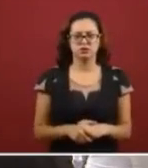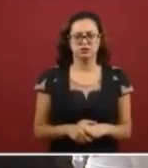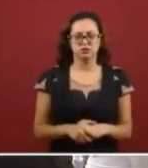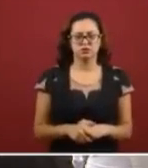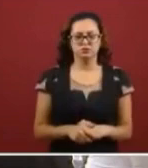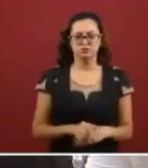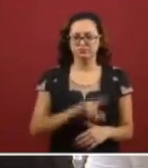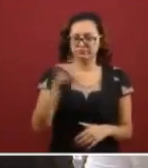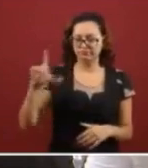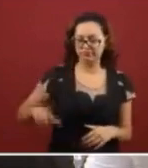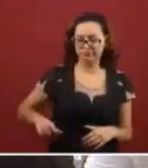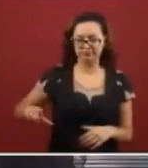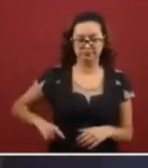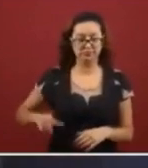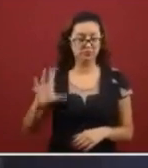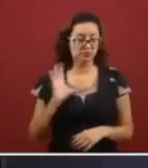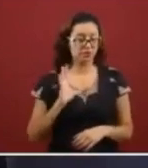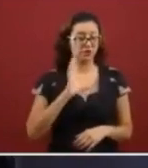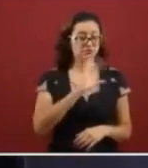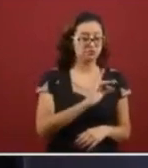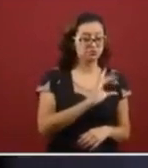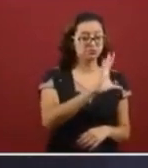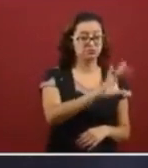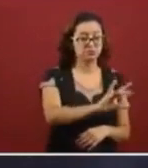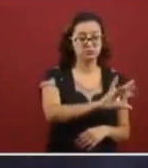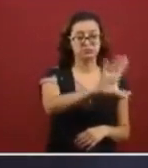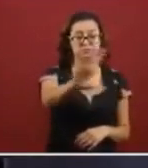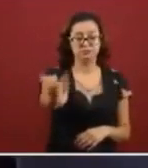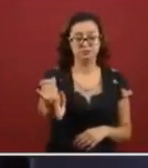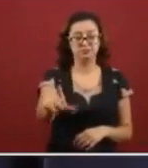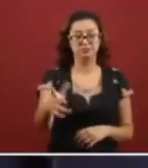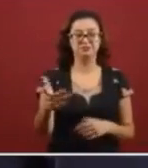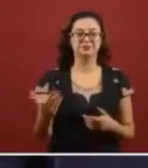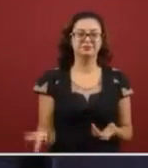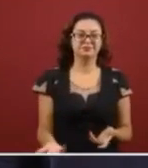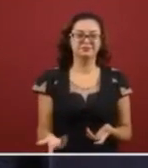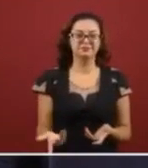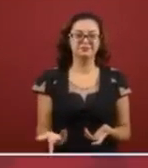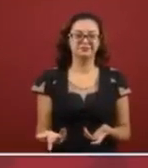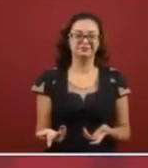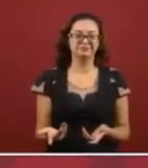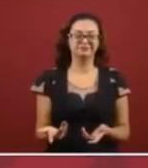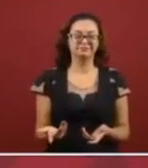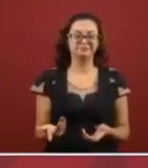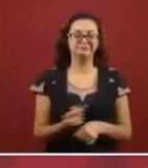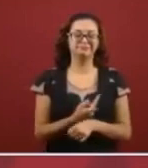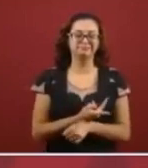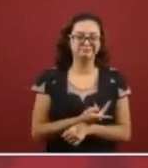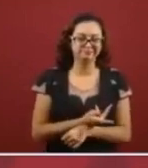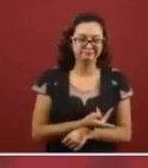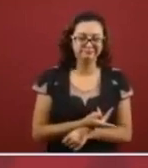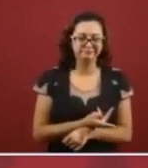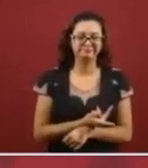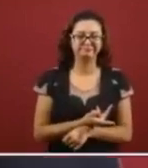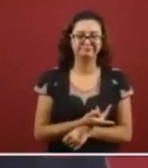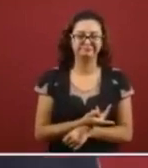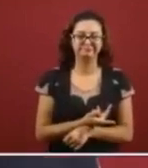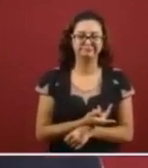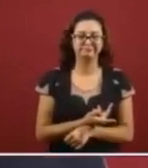they will not be going through any government agencies. Because what goes through the government,